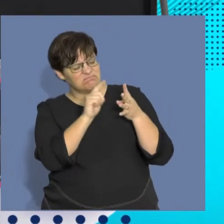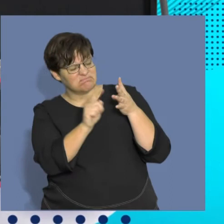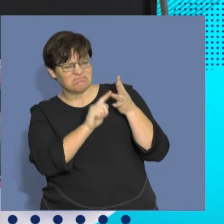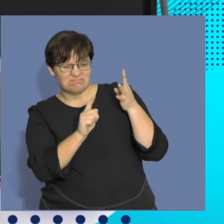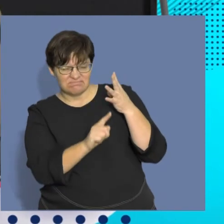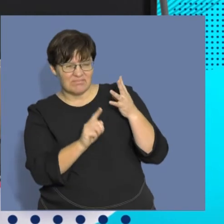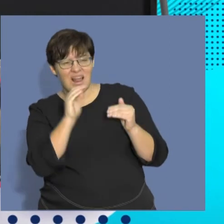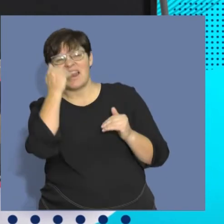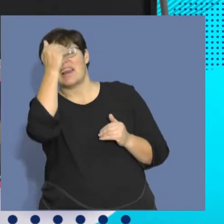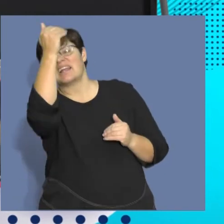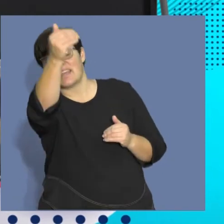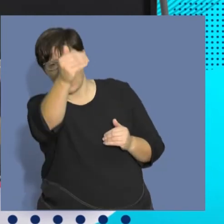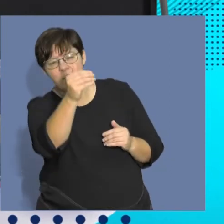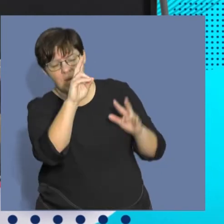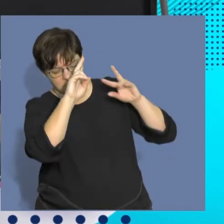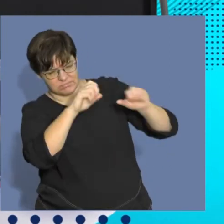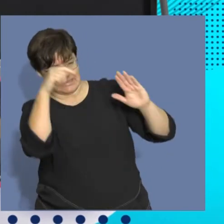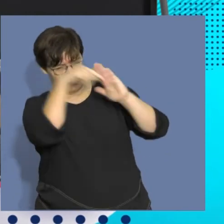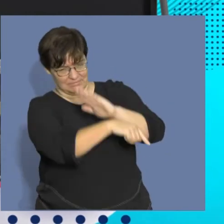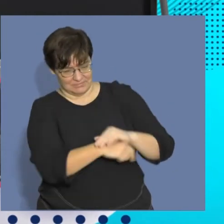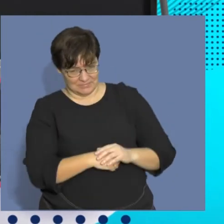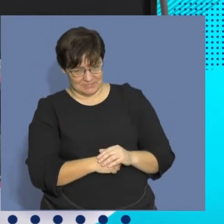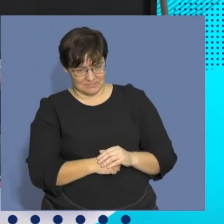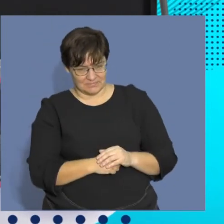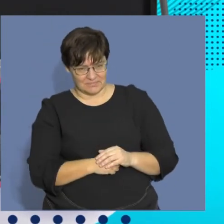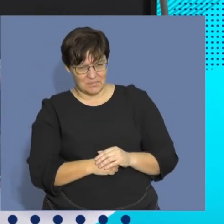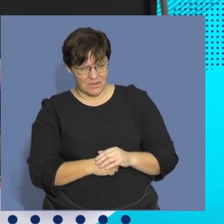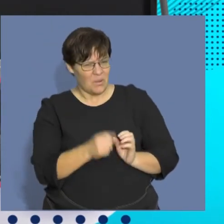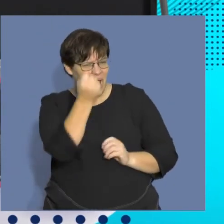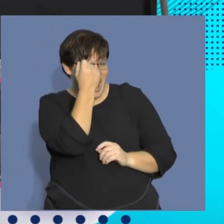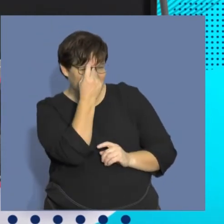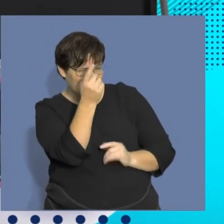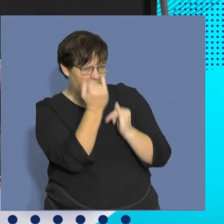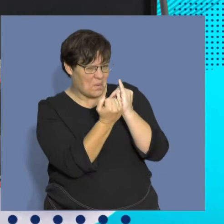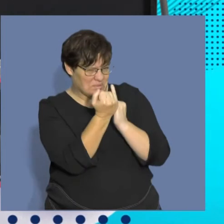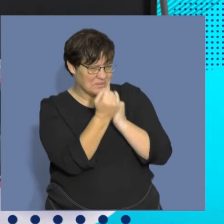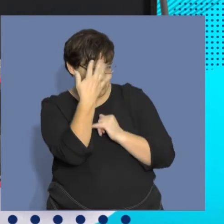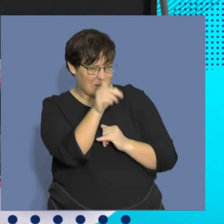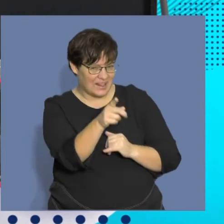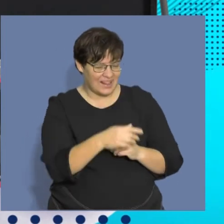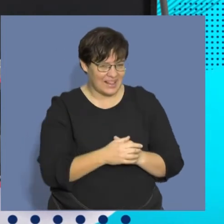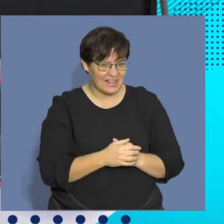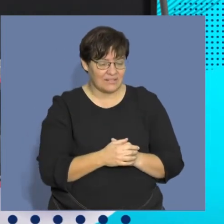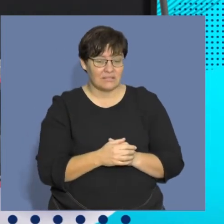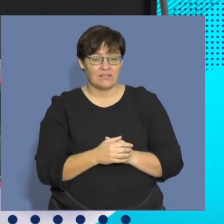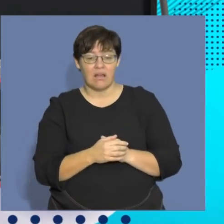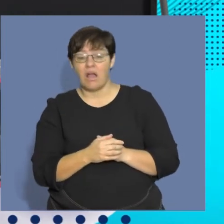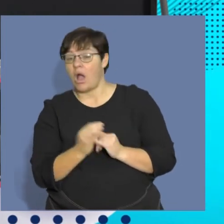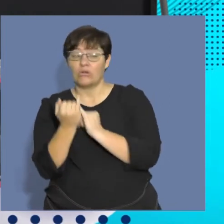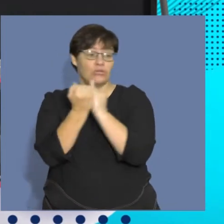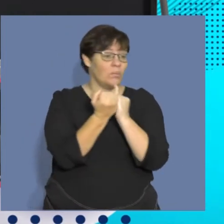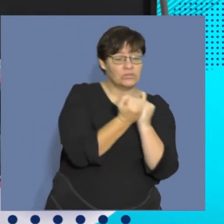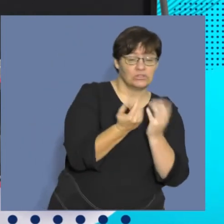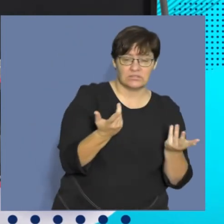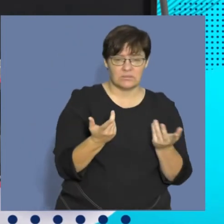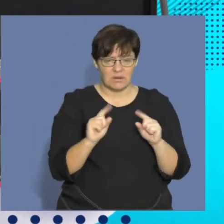lessons' time in lots of detail. But I think you understand the idea of competition. Competition